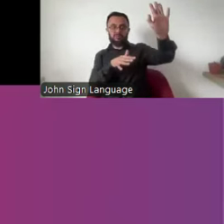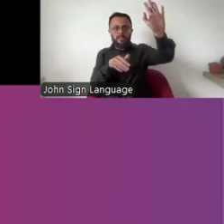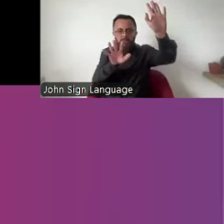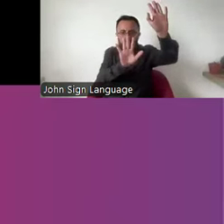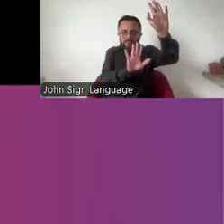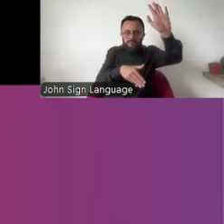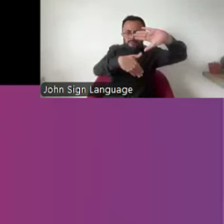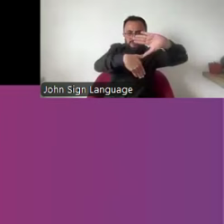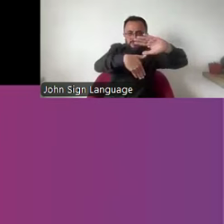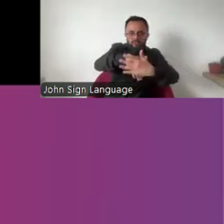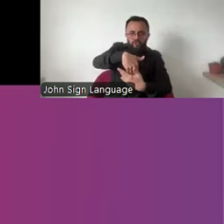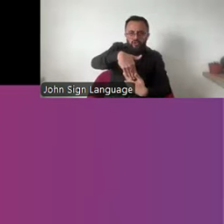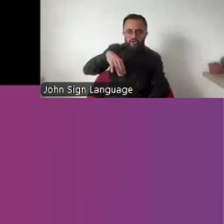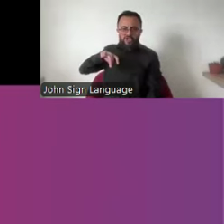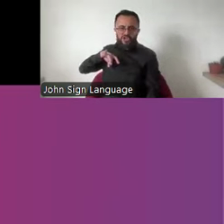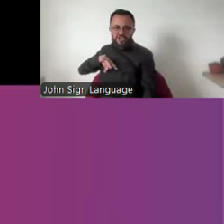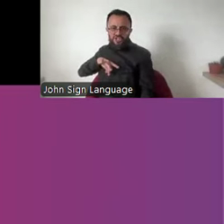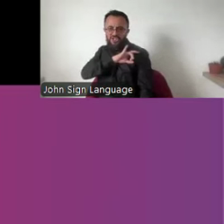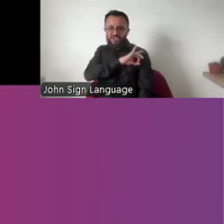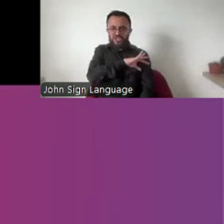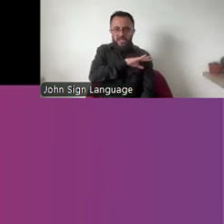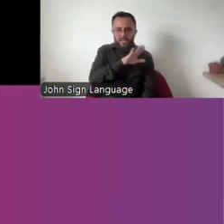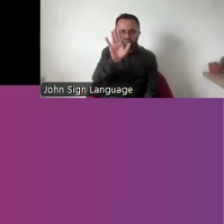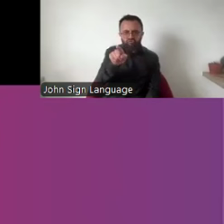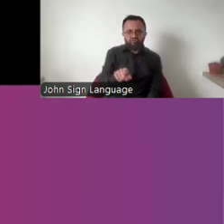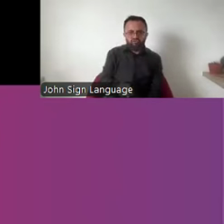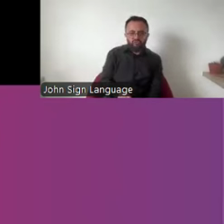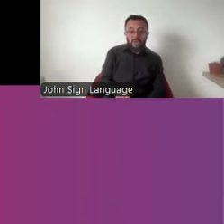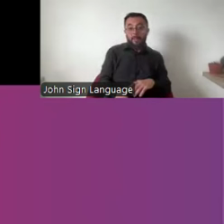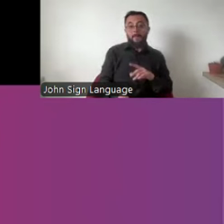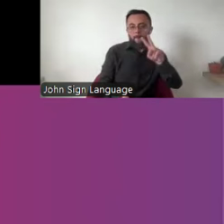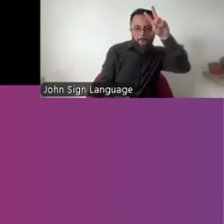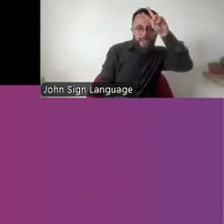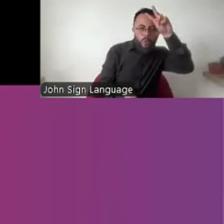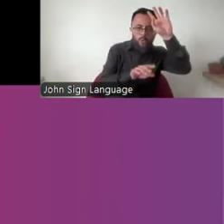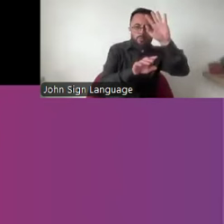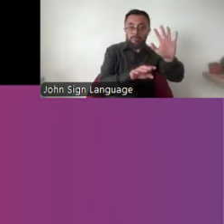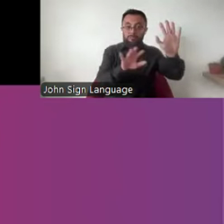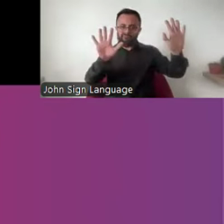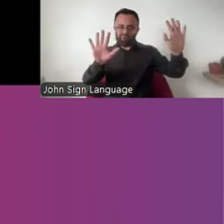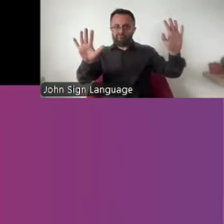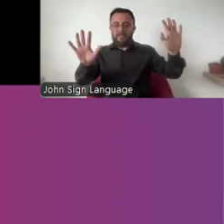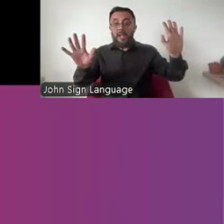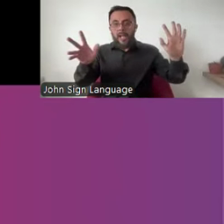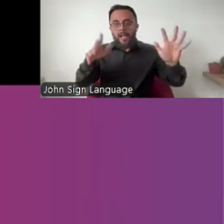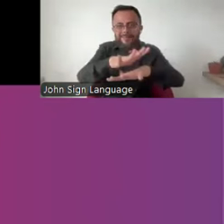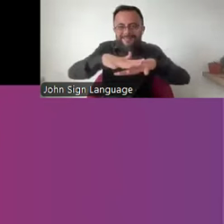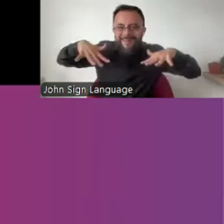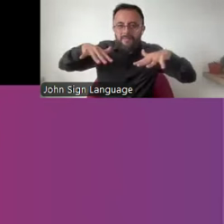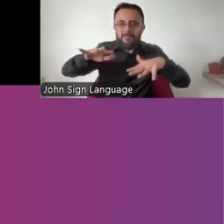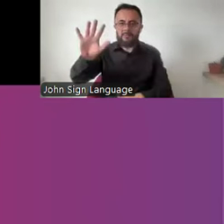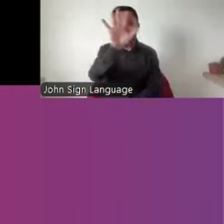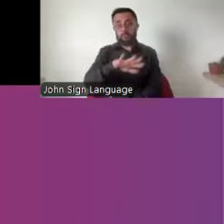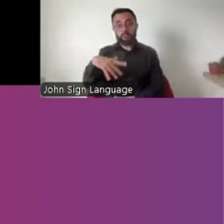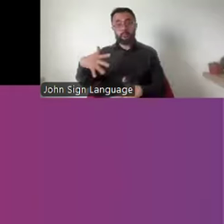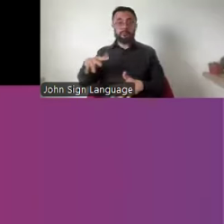a lot of different stakeholders, included 33 member states, but also